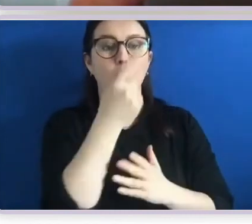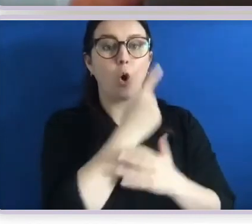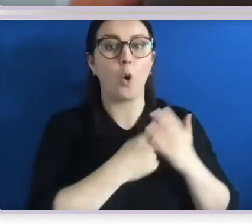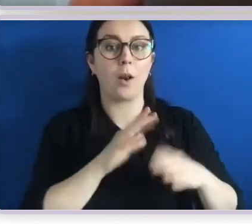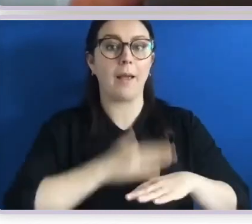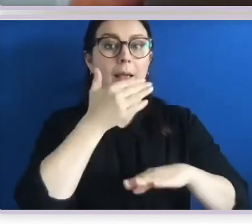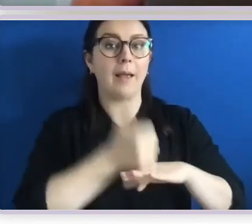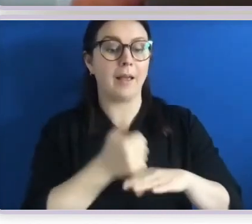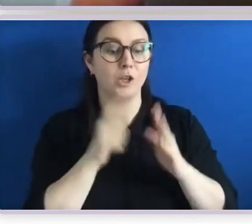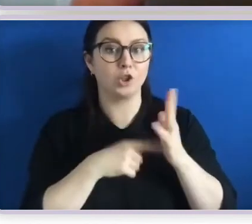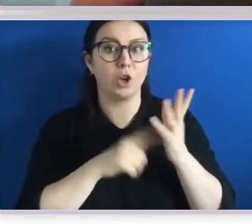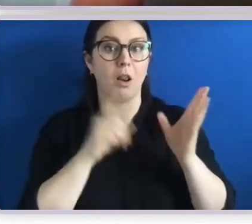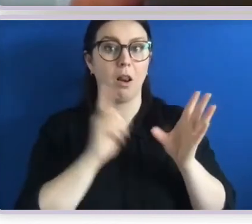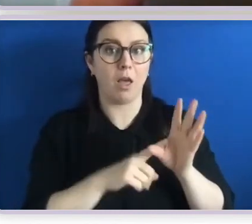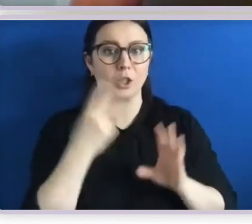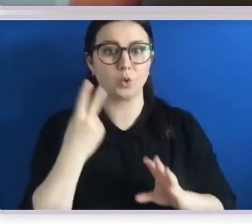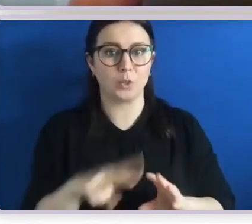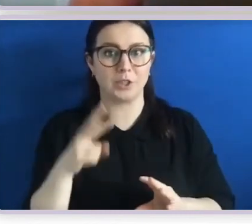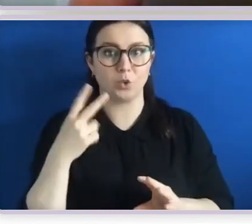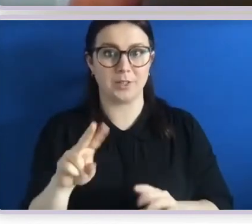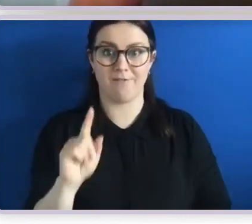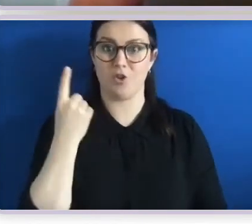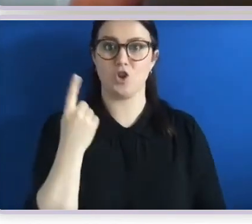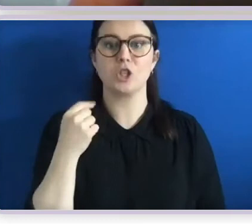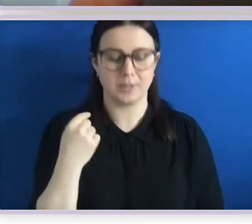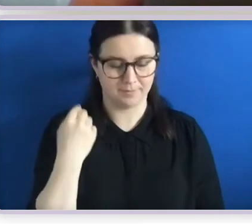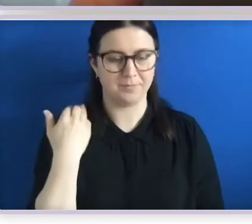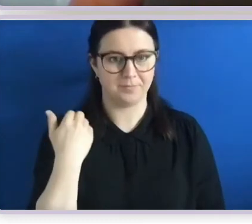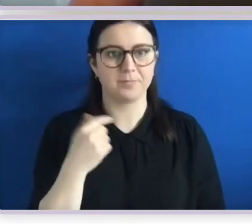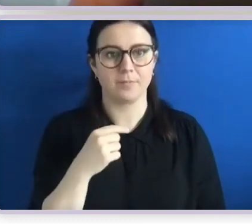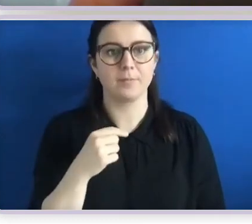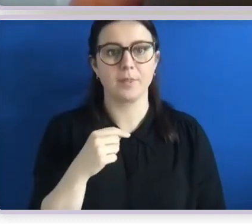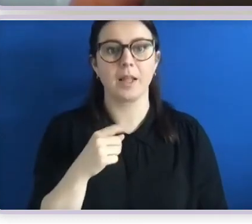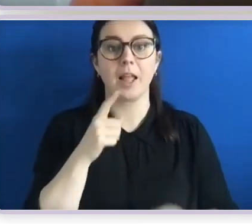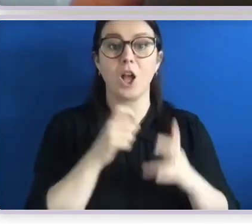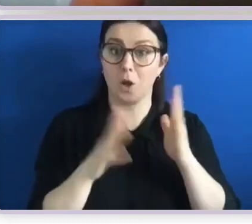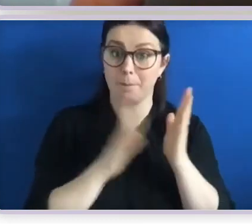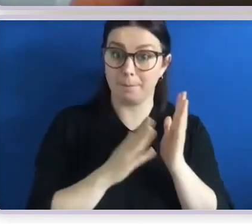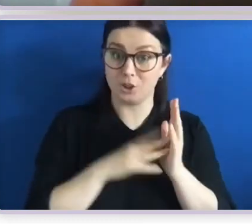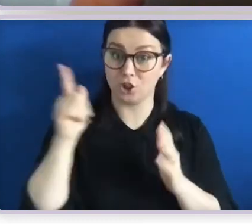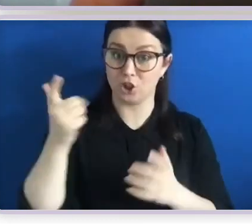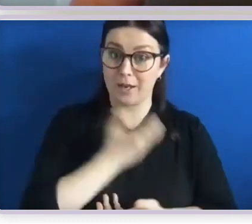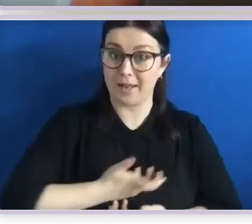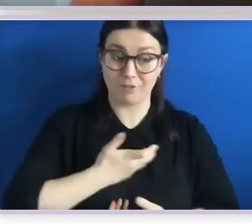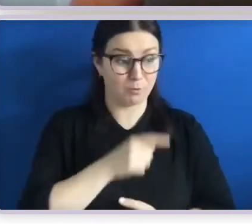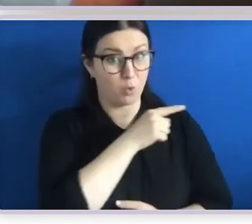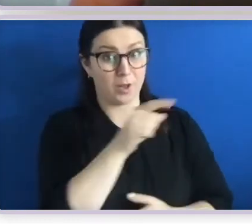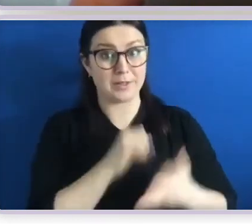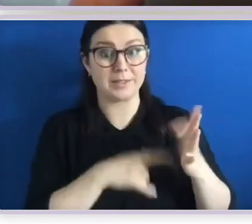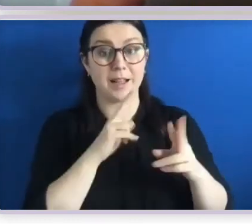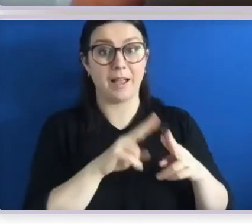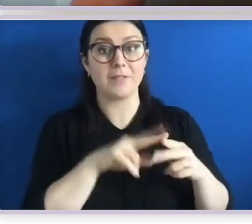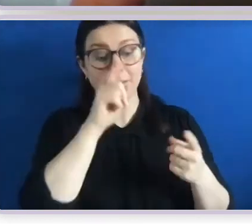July 2020. Is the Commission comfortable with these staff continuing to be working in the